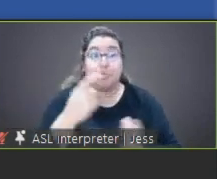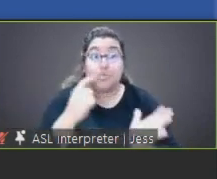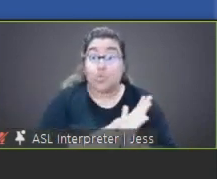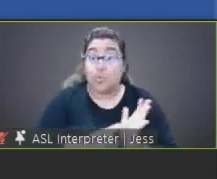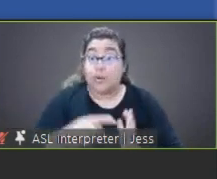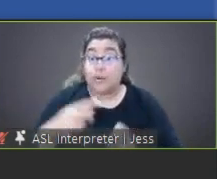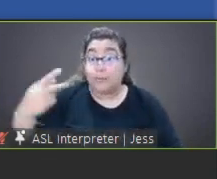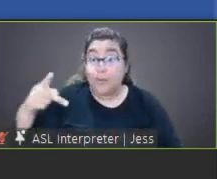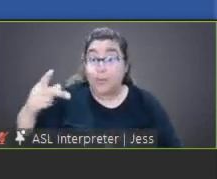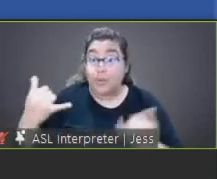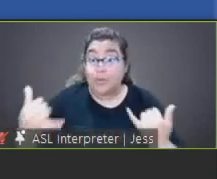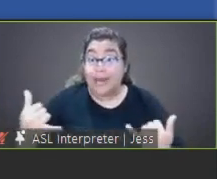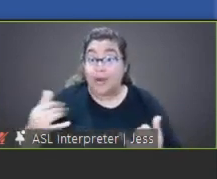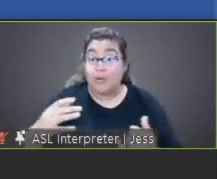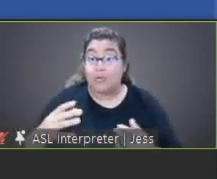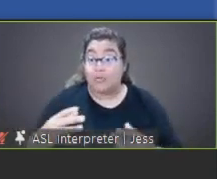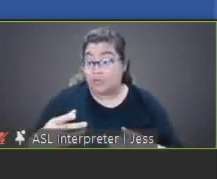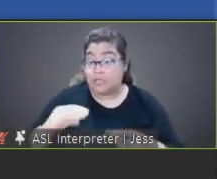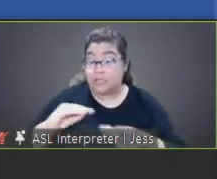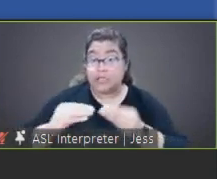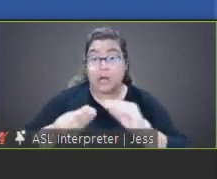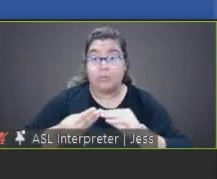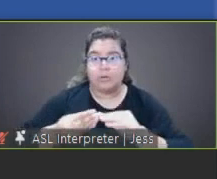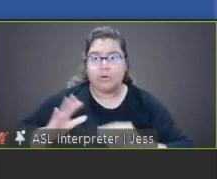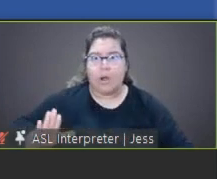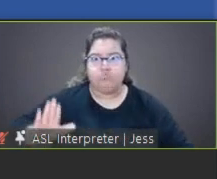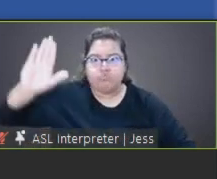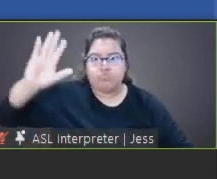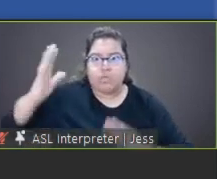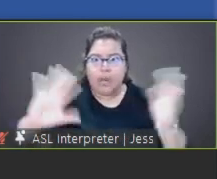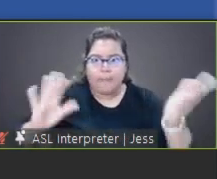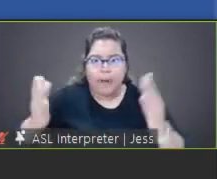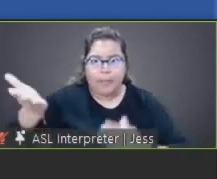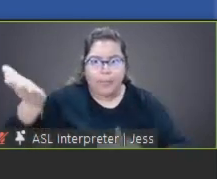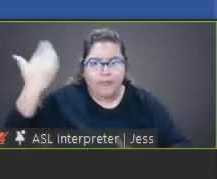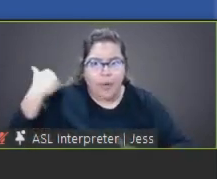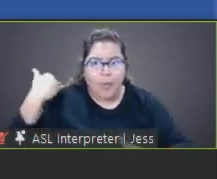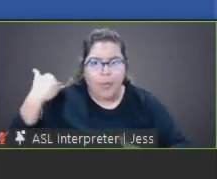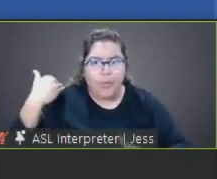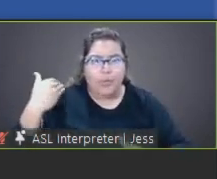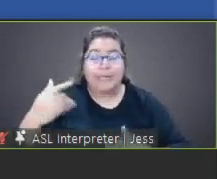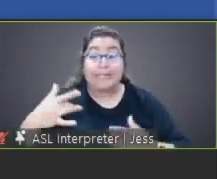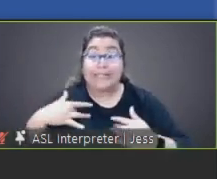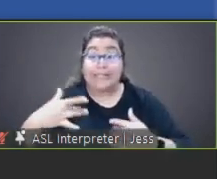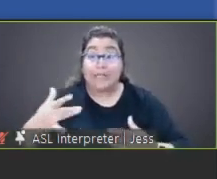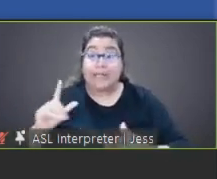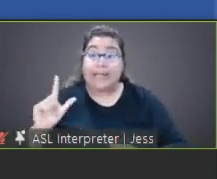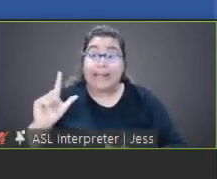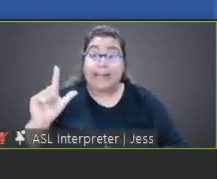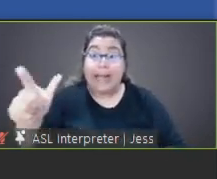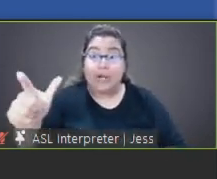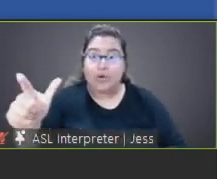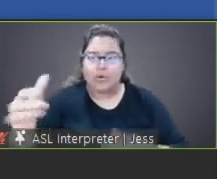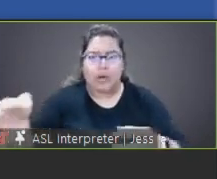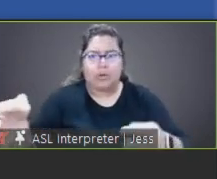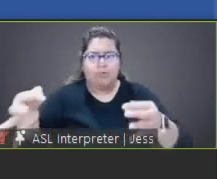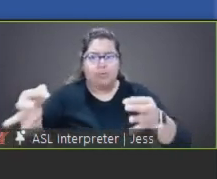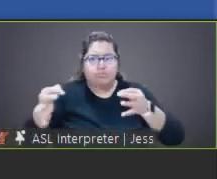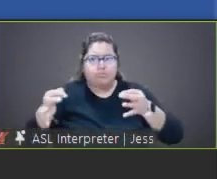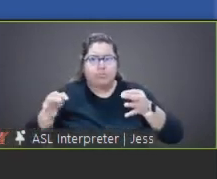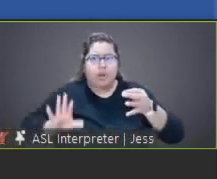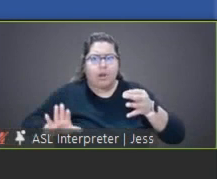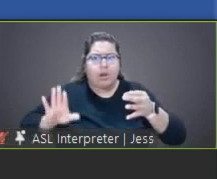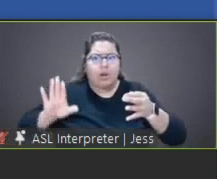RSV hospitalizations that we're seeing right now are very high. It's earlier than usual to see levels of hospitalizations this